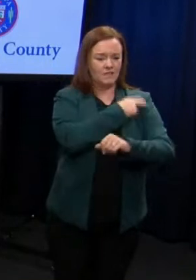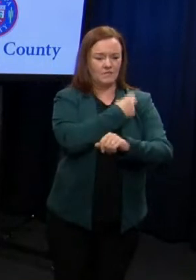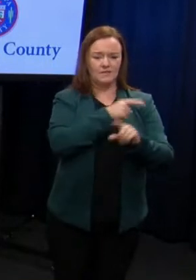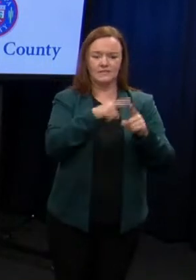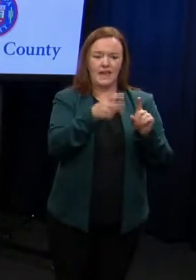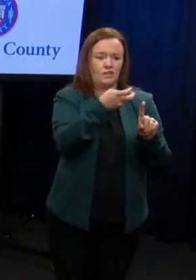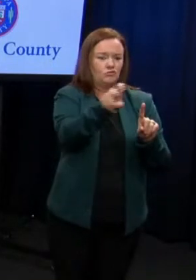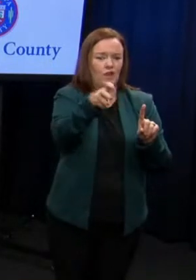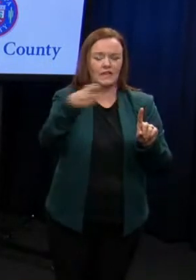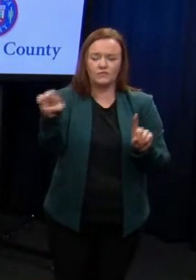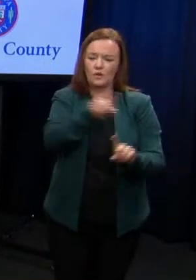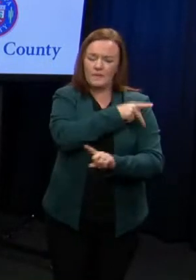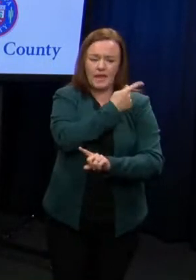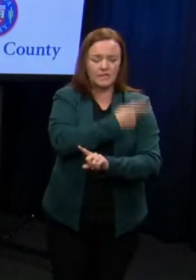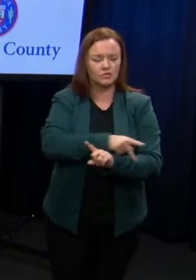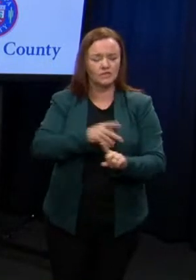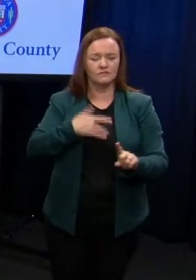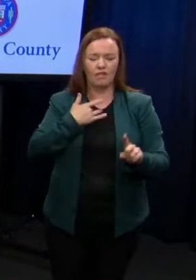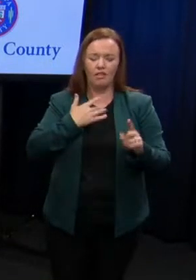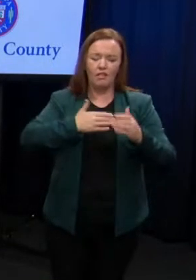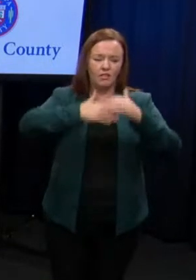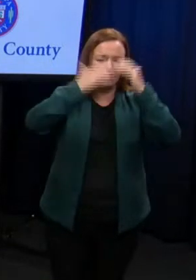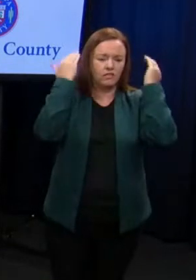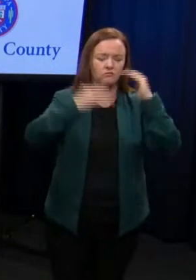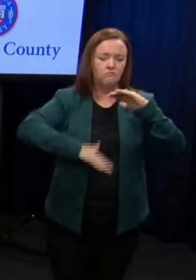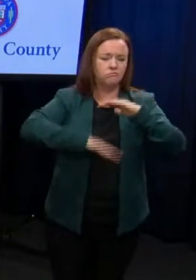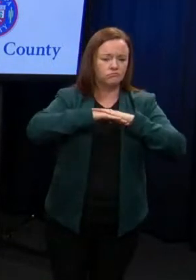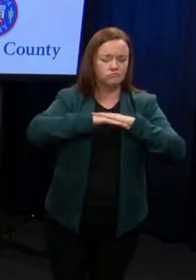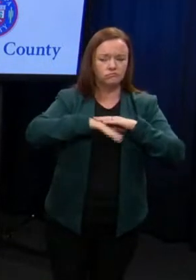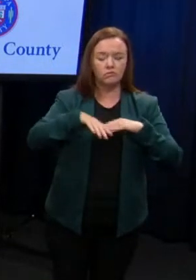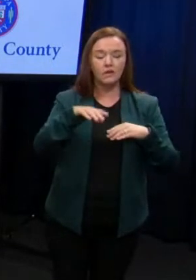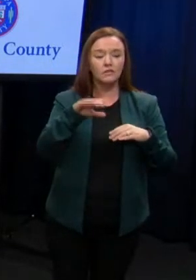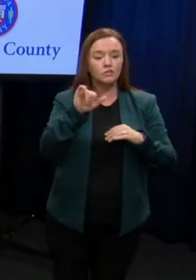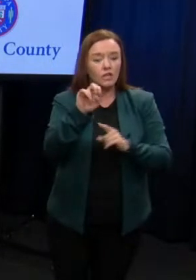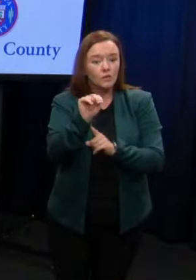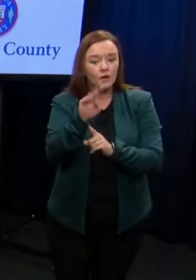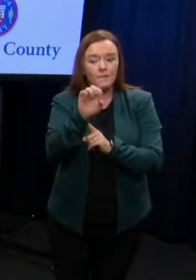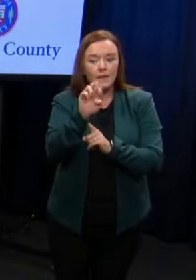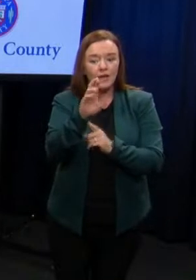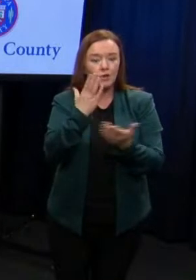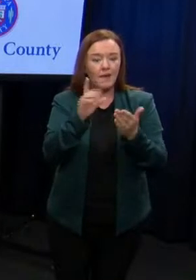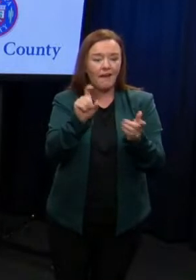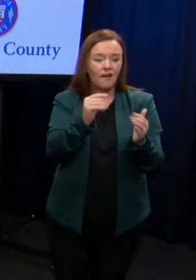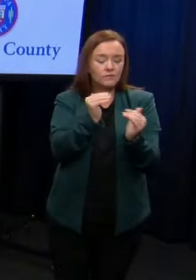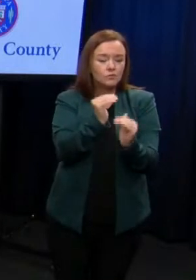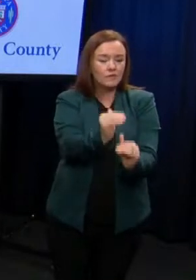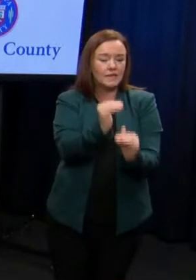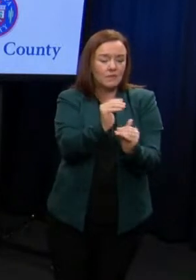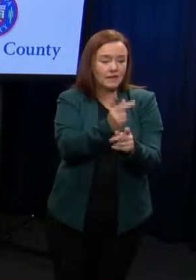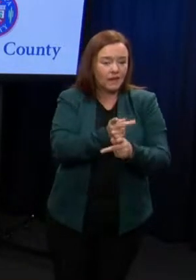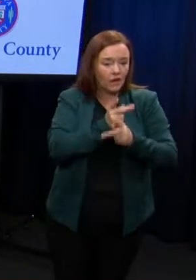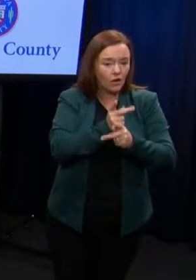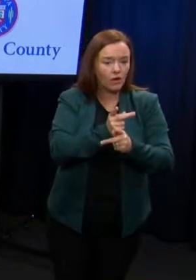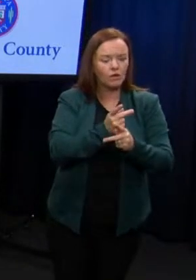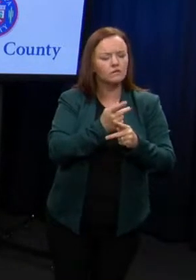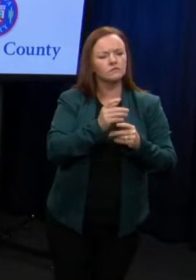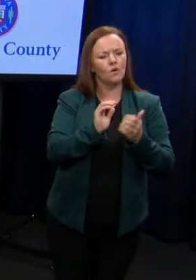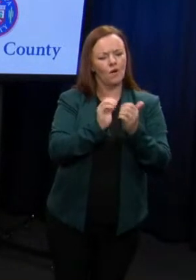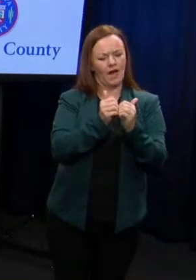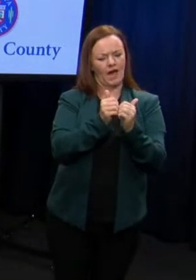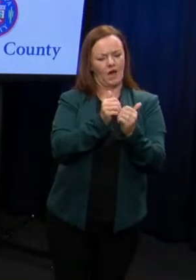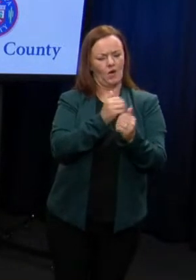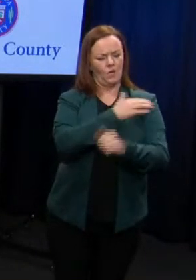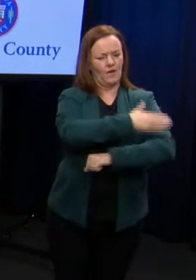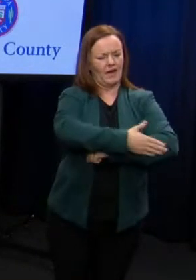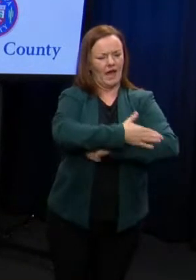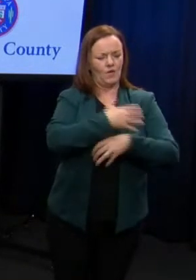patients. Concerned that in January, Banner may have to cut back on care. What is the county health able to do